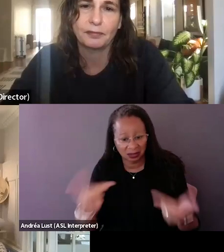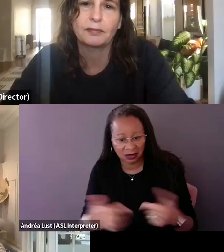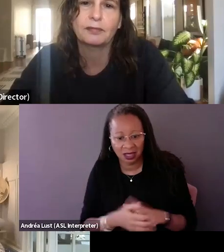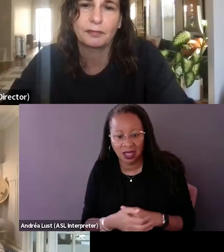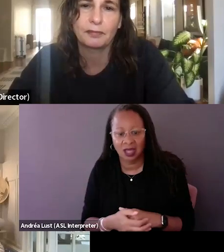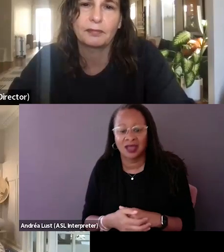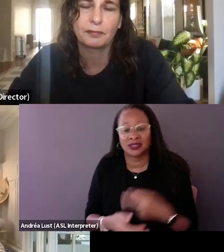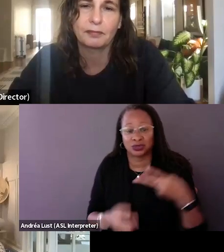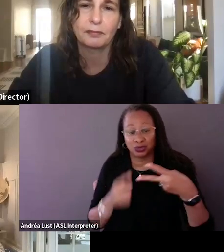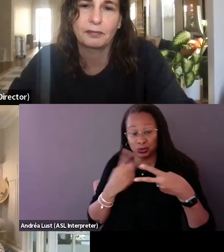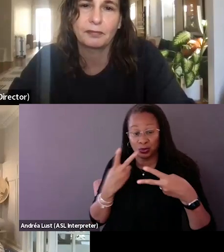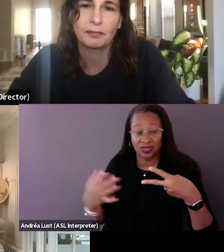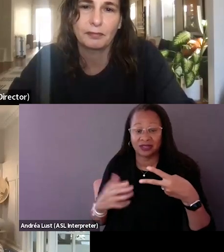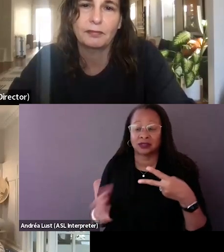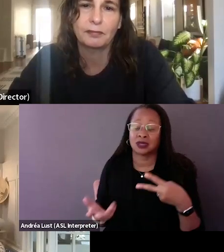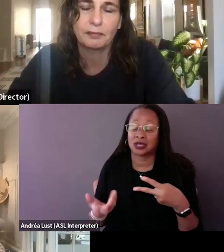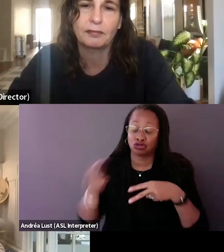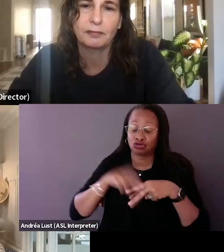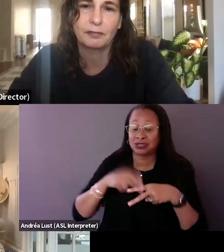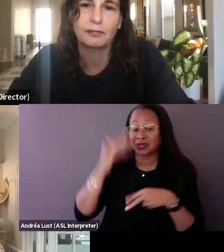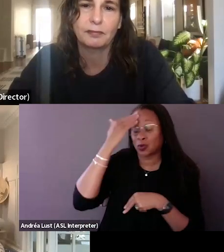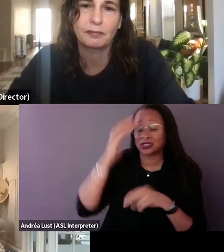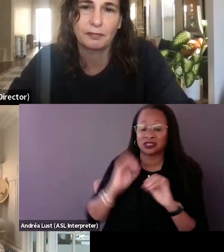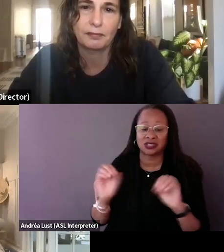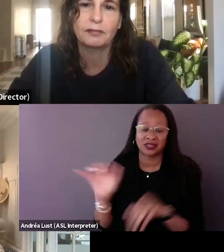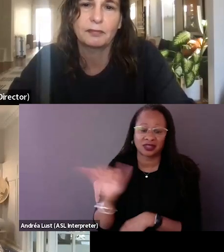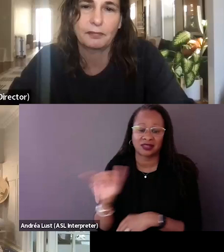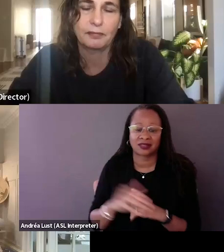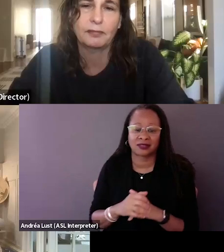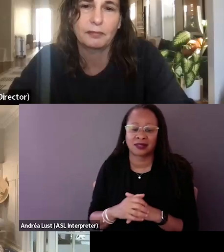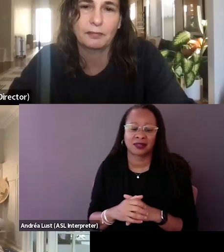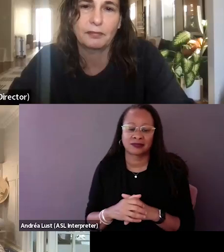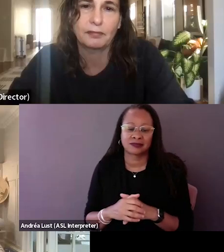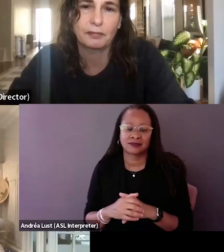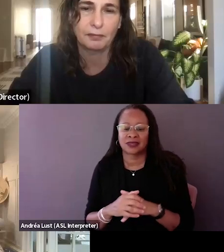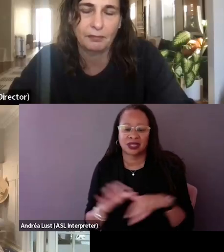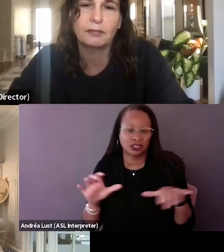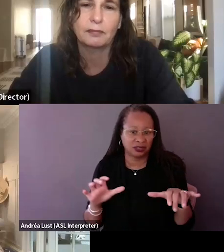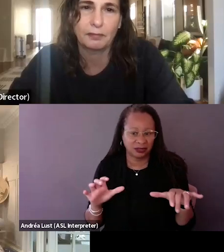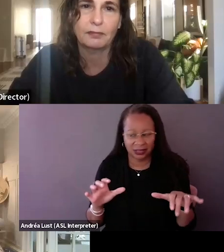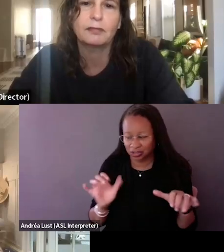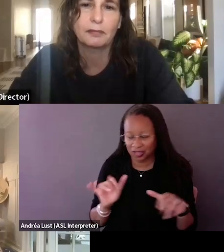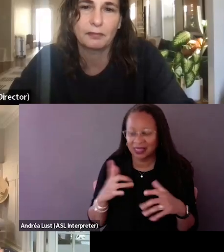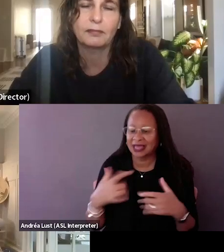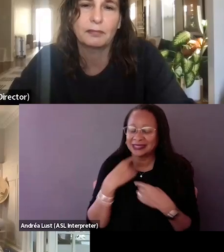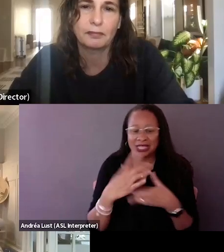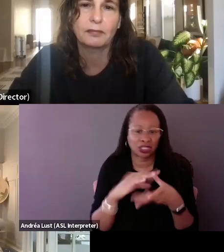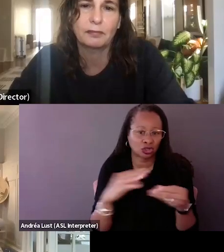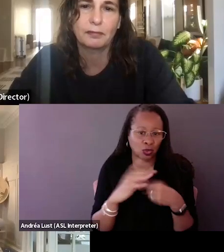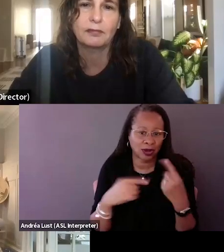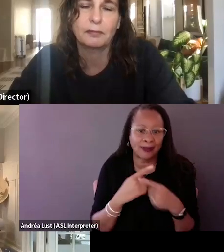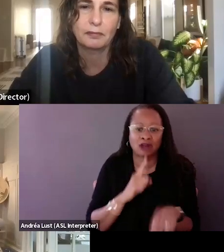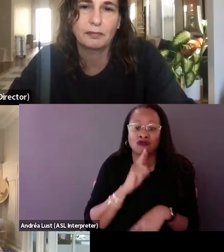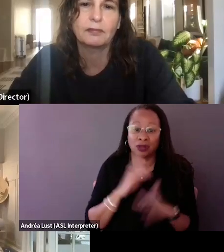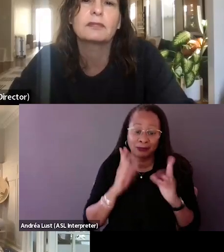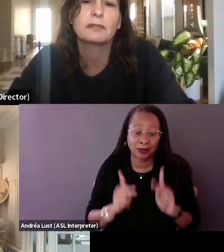of raising awareness, I think there's nothing like, by doing something like this, telling a story. Like, we have so many